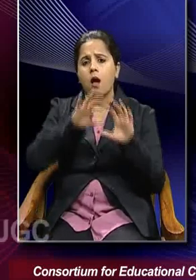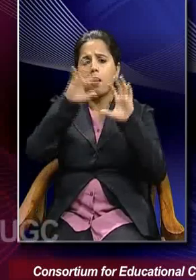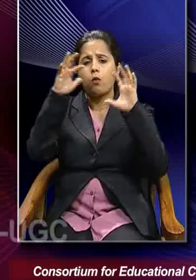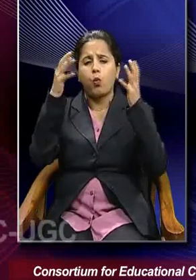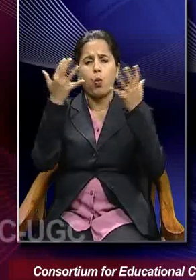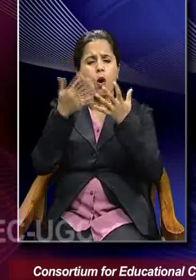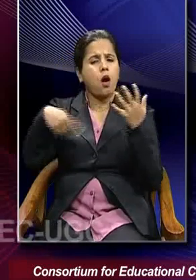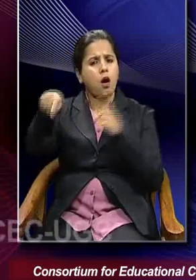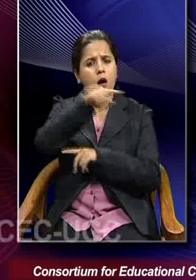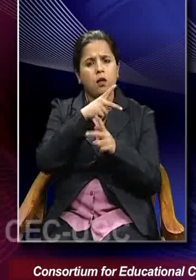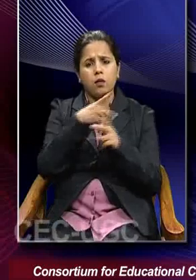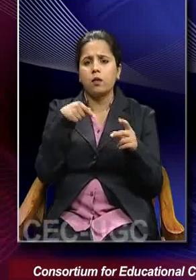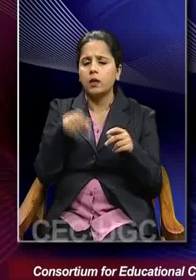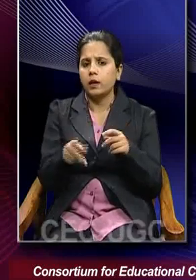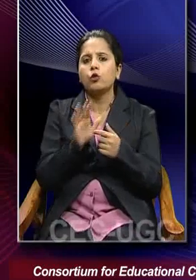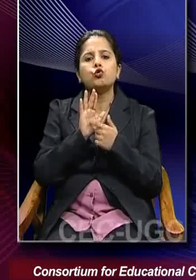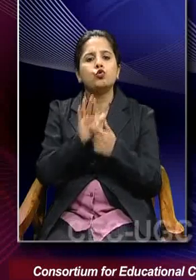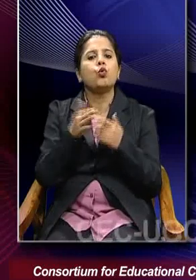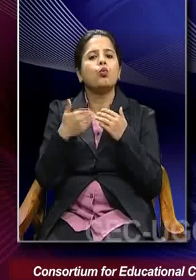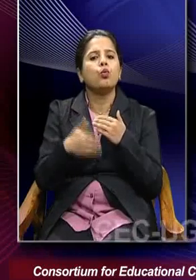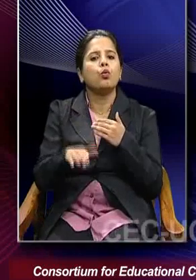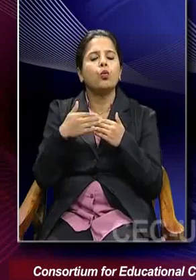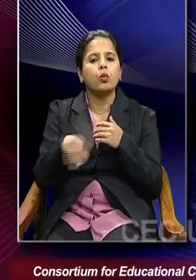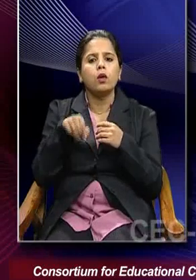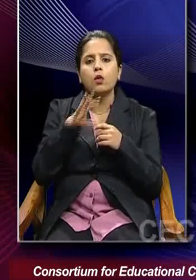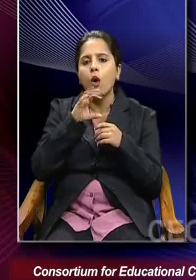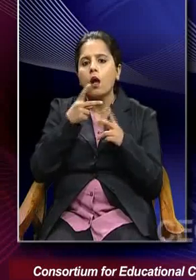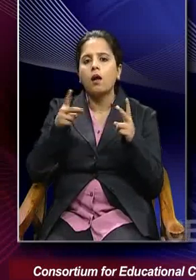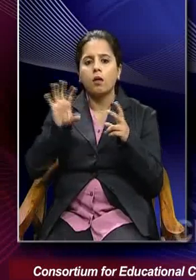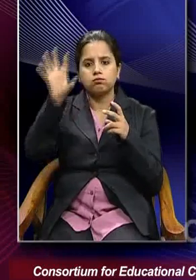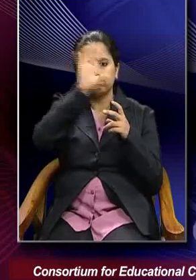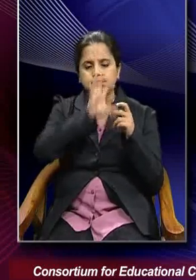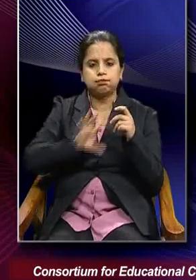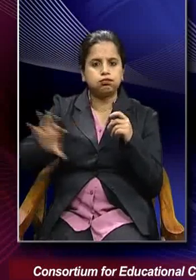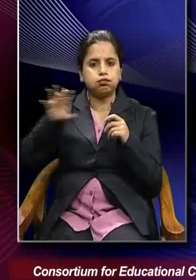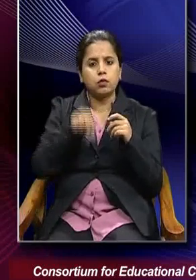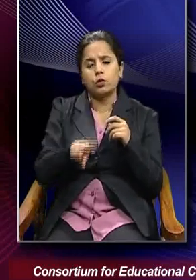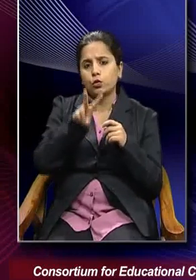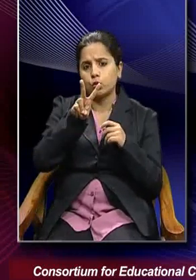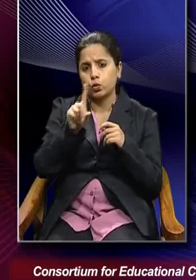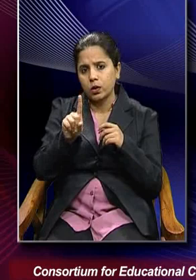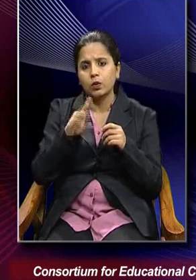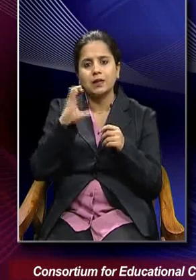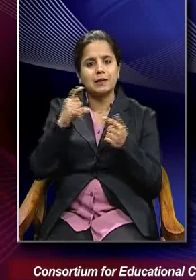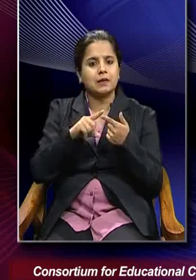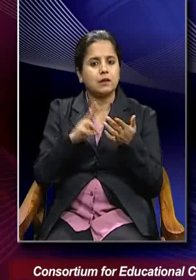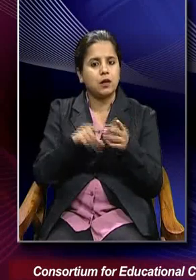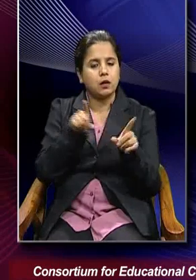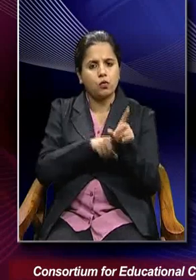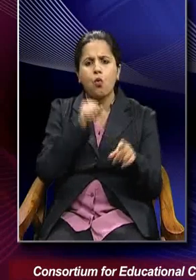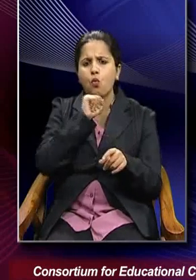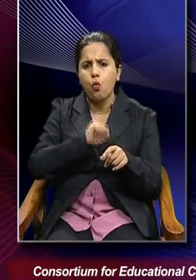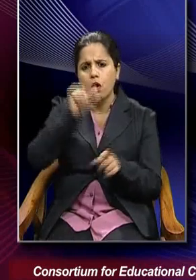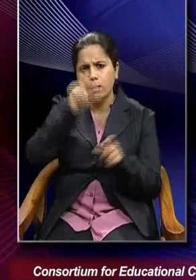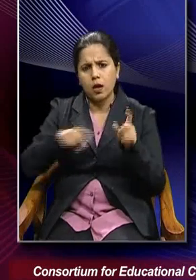population will be a defining demographic trend of the 21st century. Aging of the